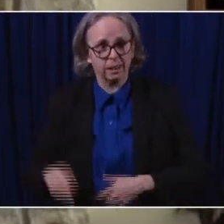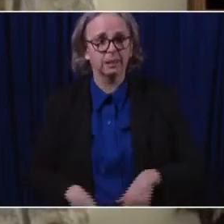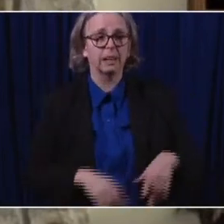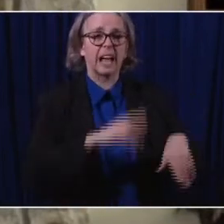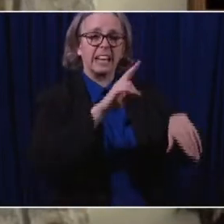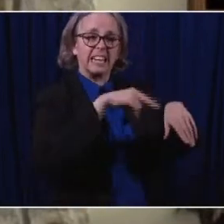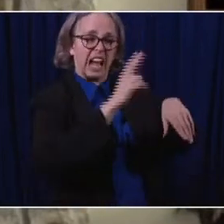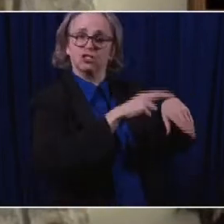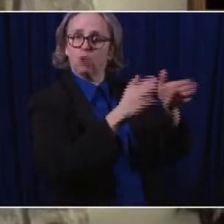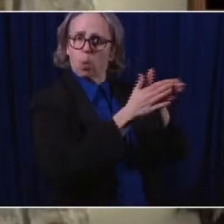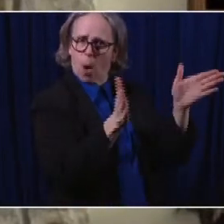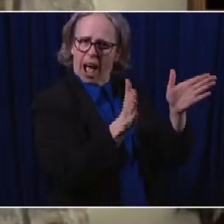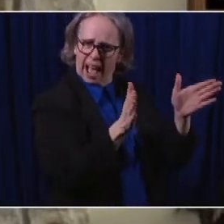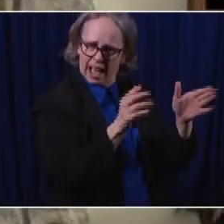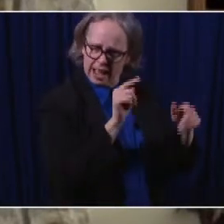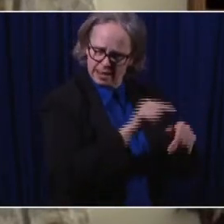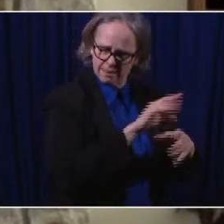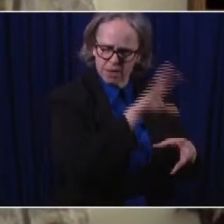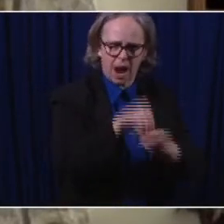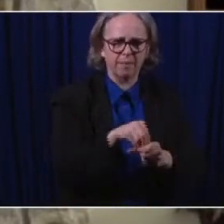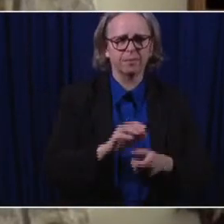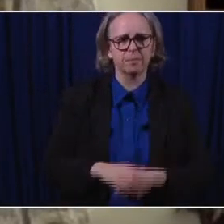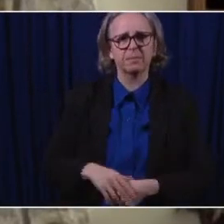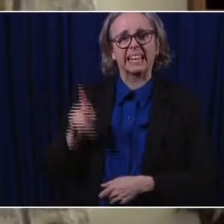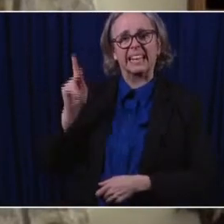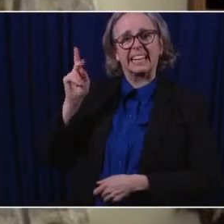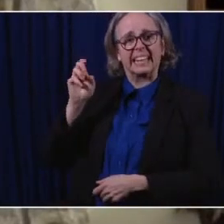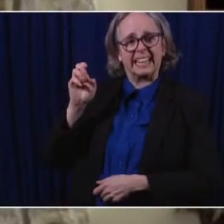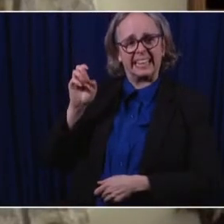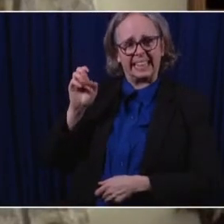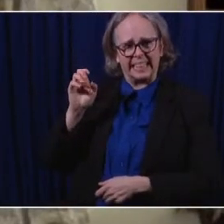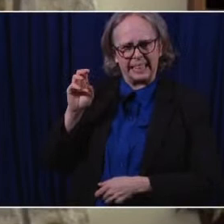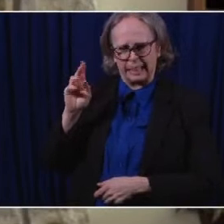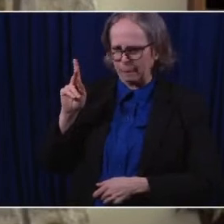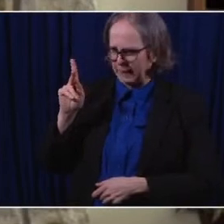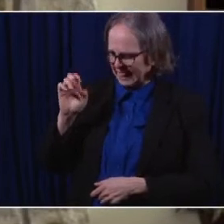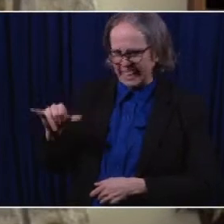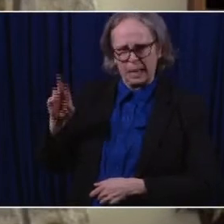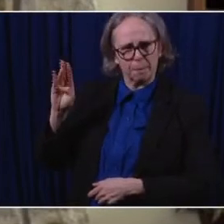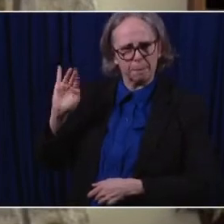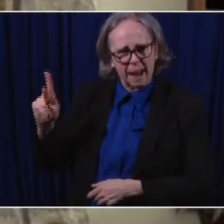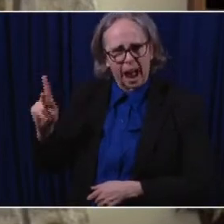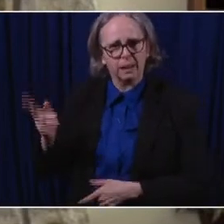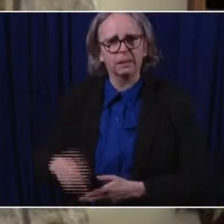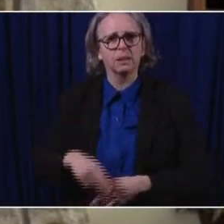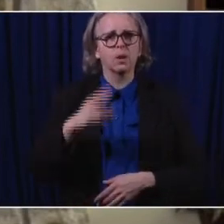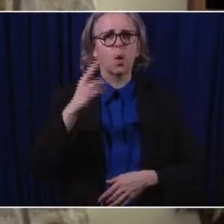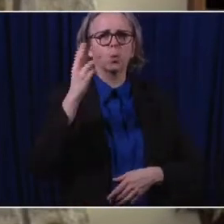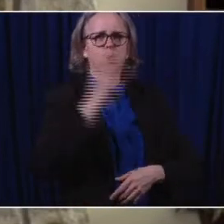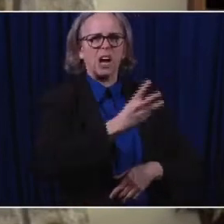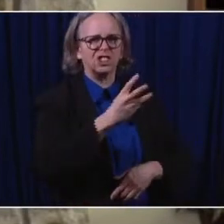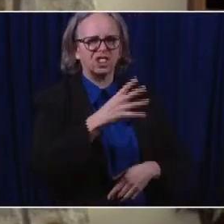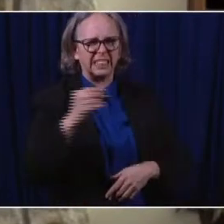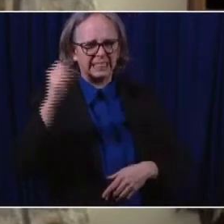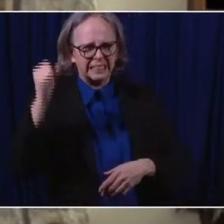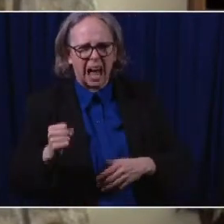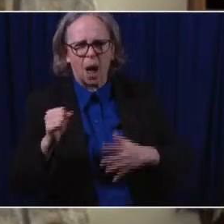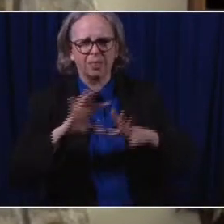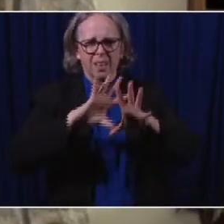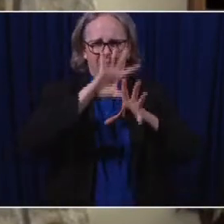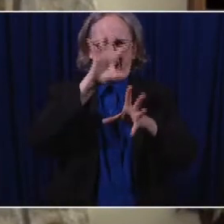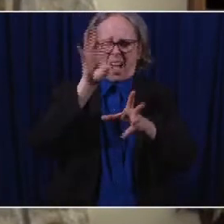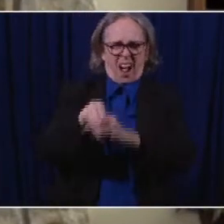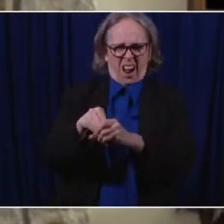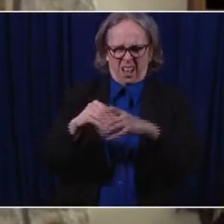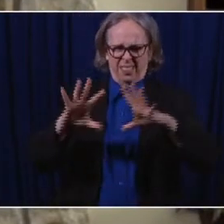Insurance, and Key Bank. I want to thank all of them for loaning some of their top people. We thank these companies' leaders for